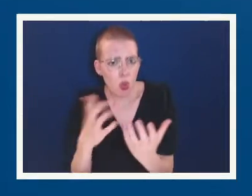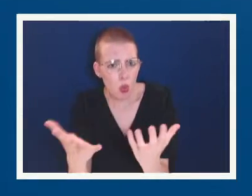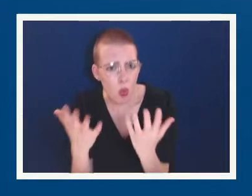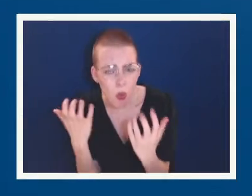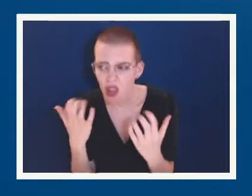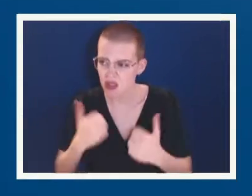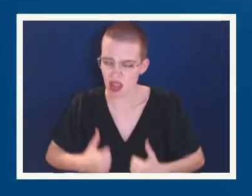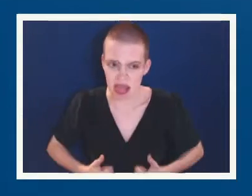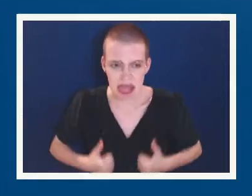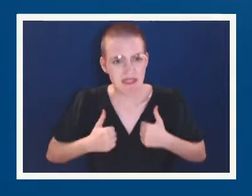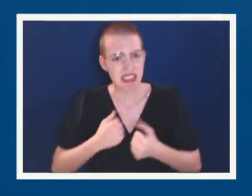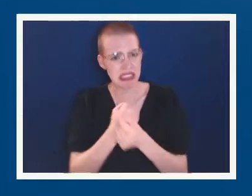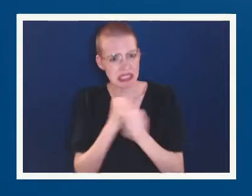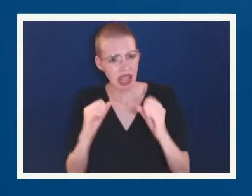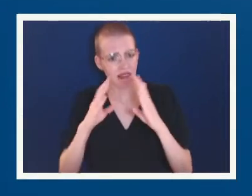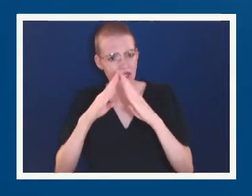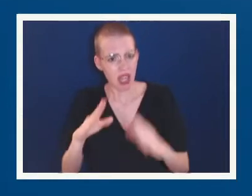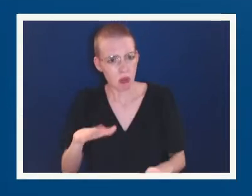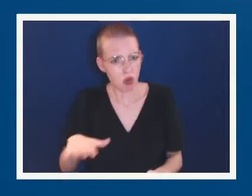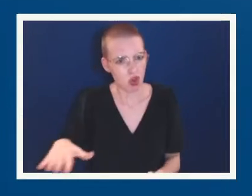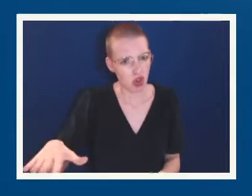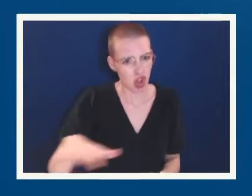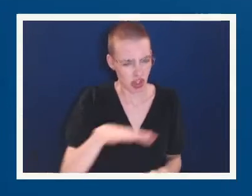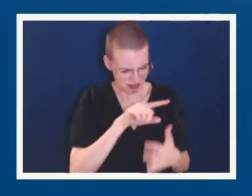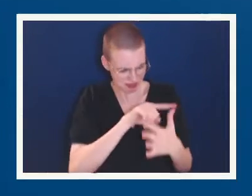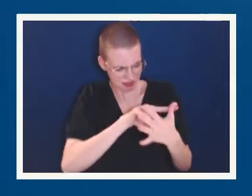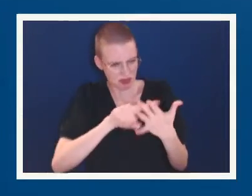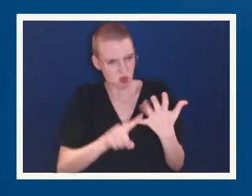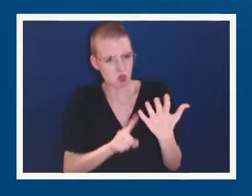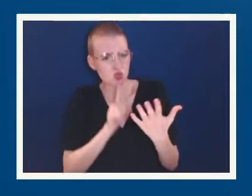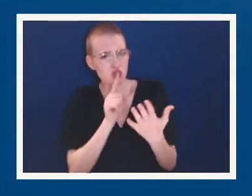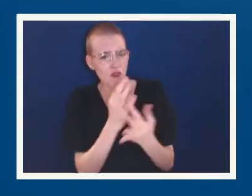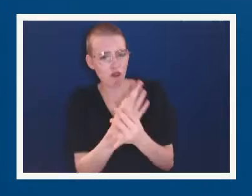is real freedom, and that is what's on the ballot right now.